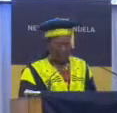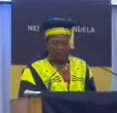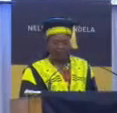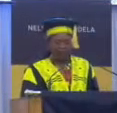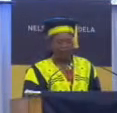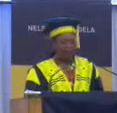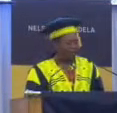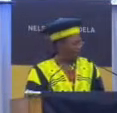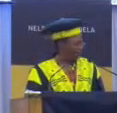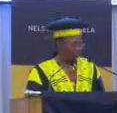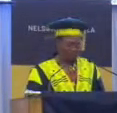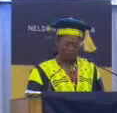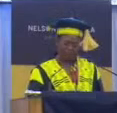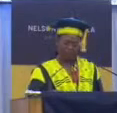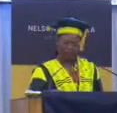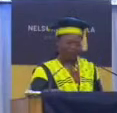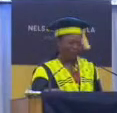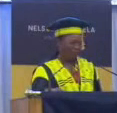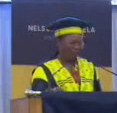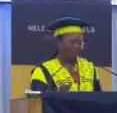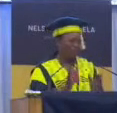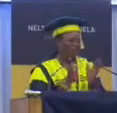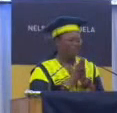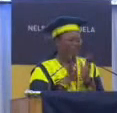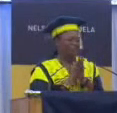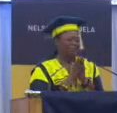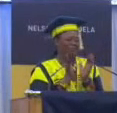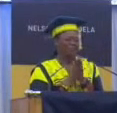Colonel Goliath.